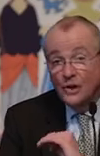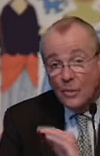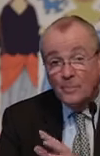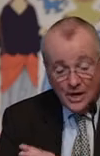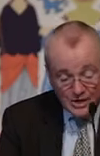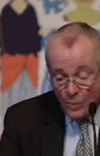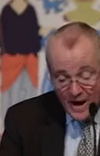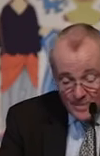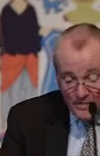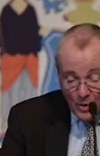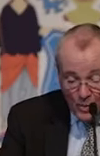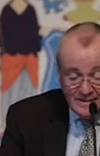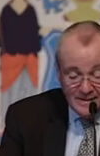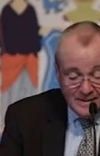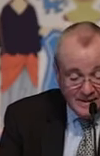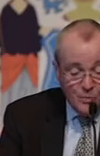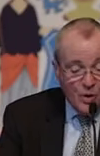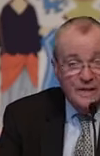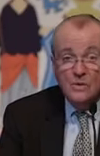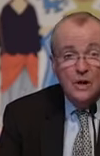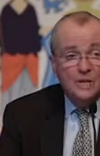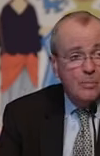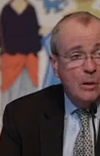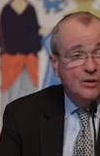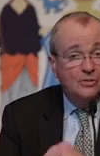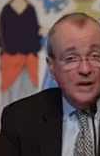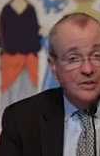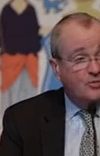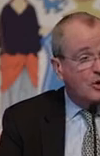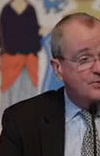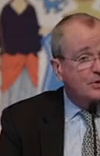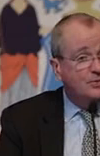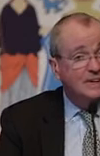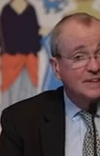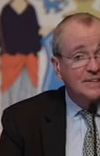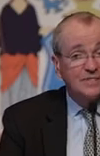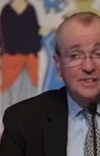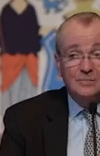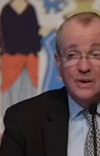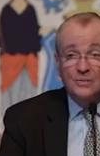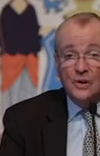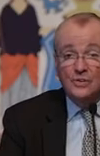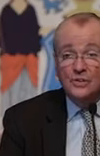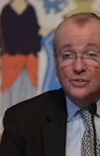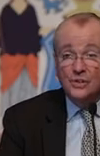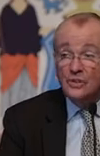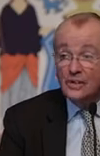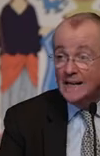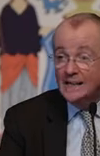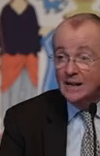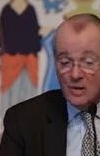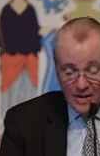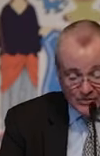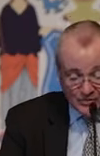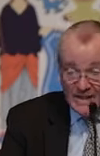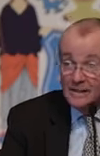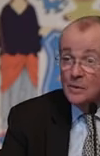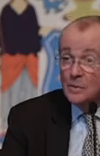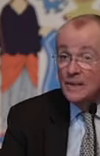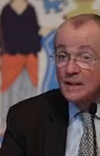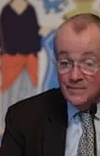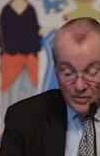news, we're punching way above our weight and working with all of our partners. We have the fourth most tested amount of folks in New Jersey of any American